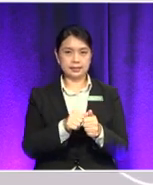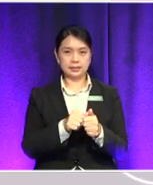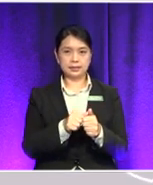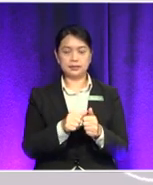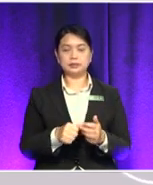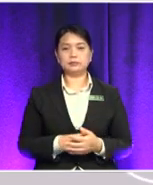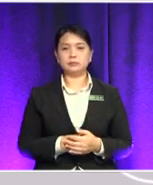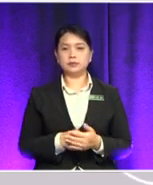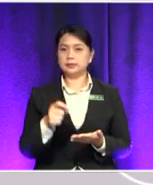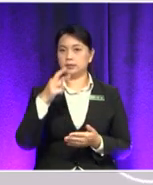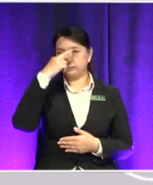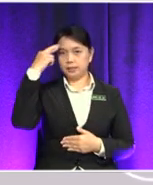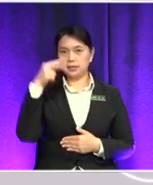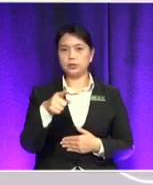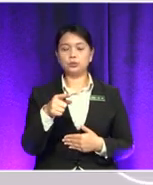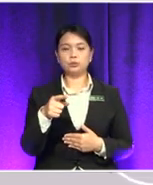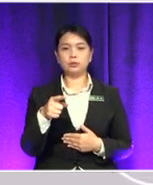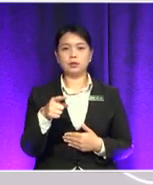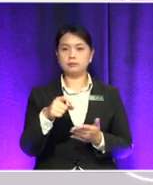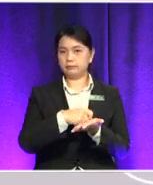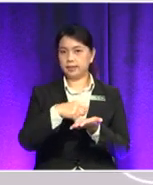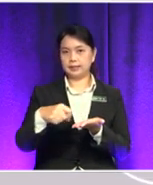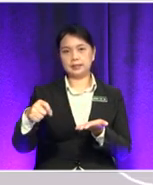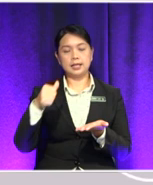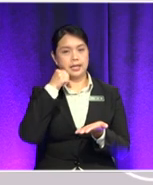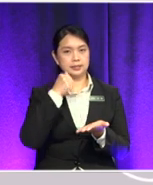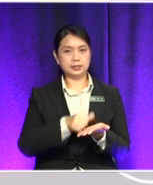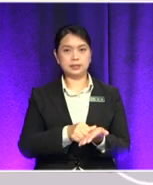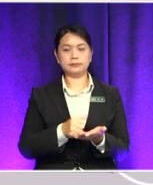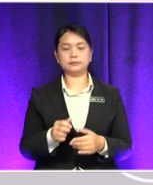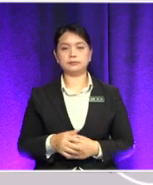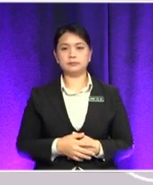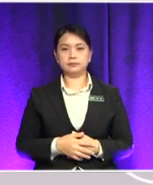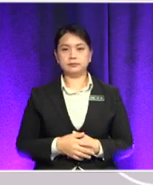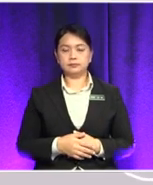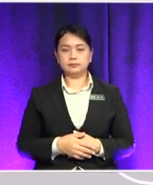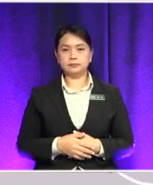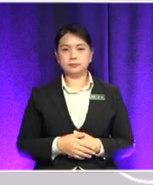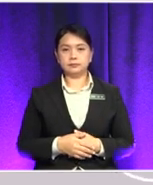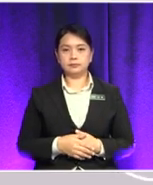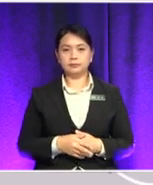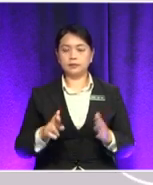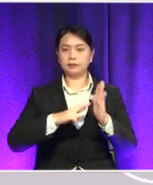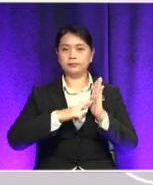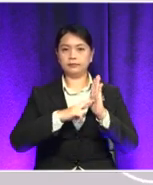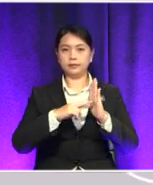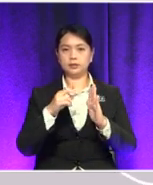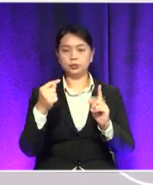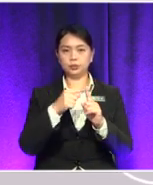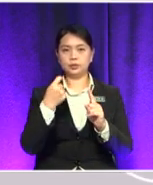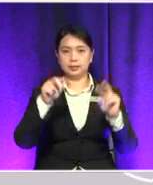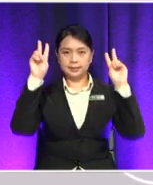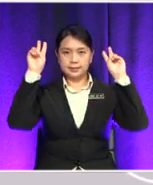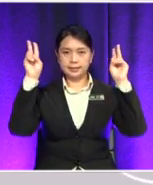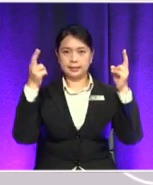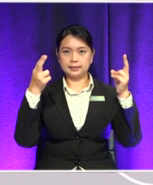the reason why you write the letter, right? So if you are writing in response to the article, so refer to the topic or the title of